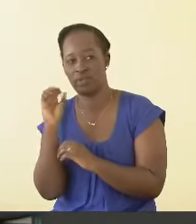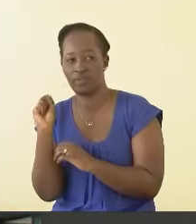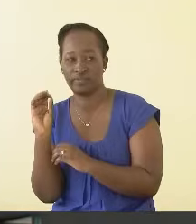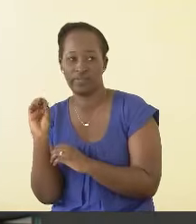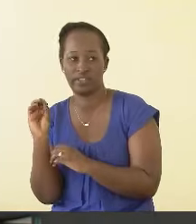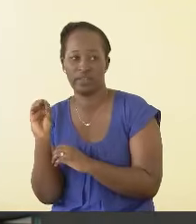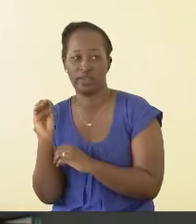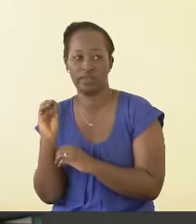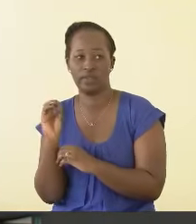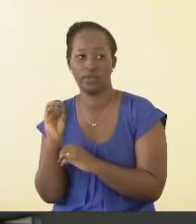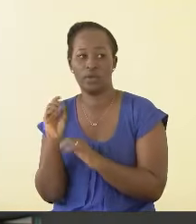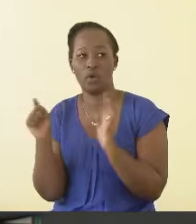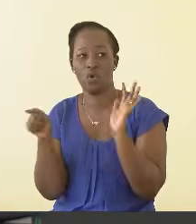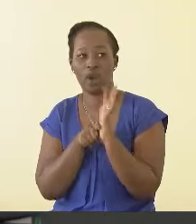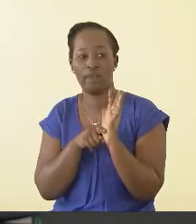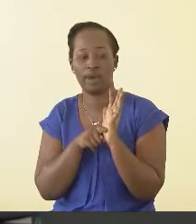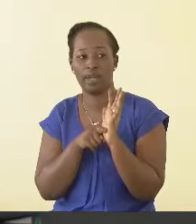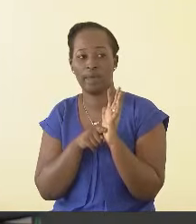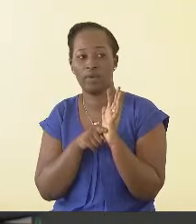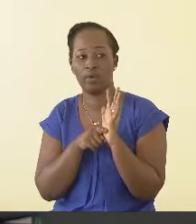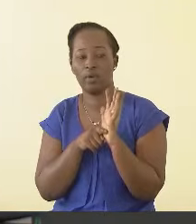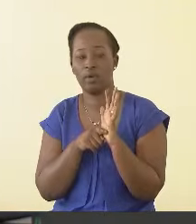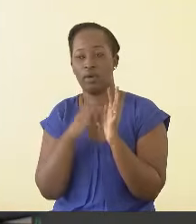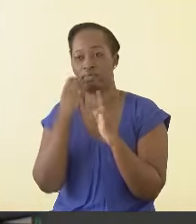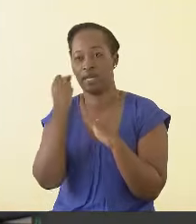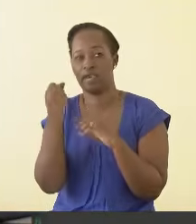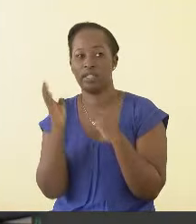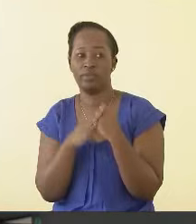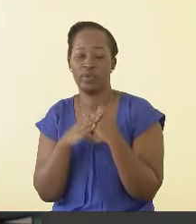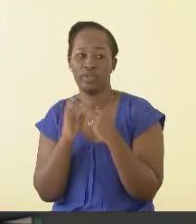3,350,000. Take away cash outflows of